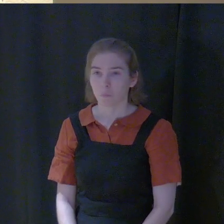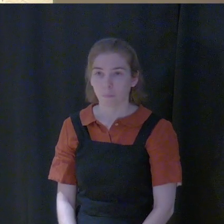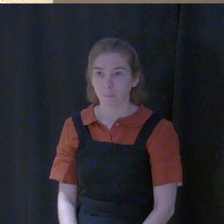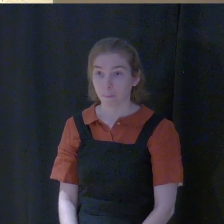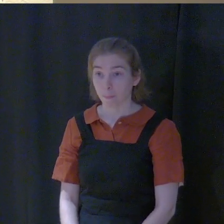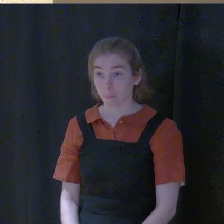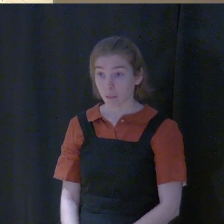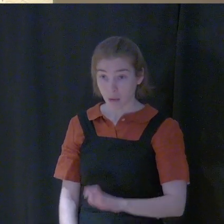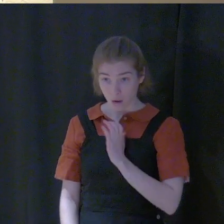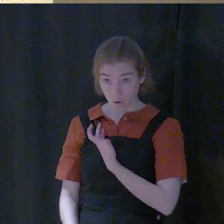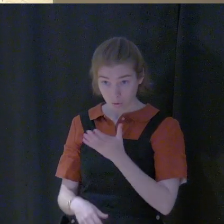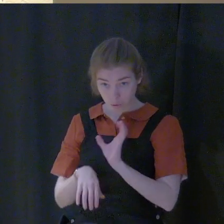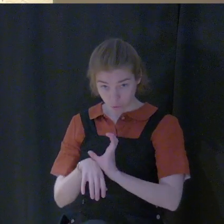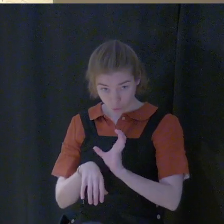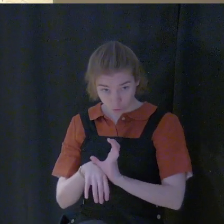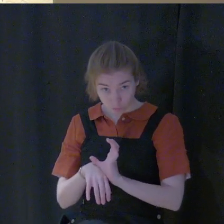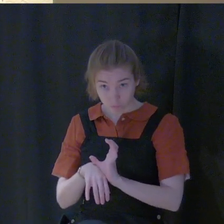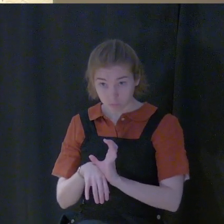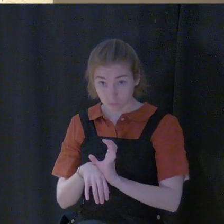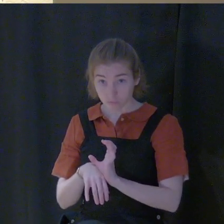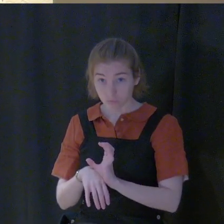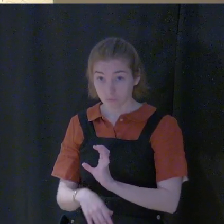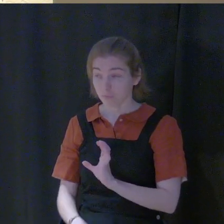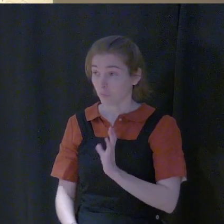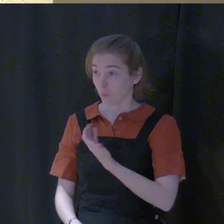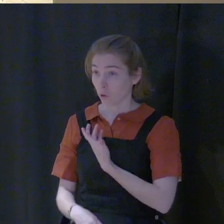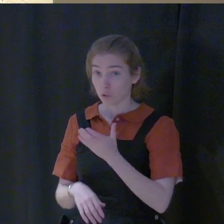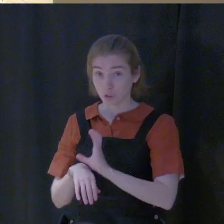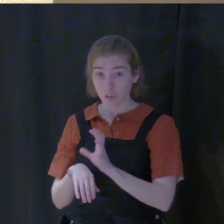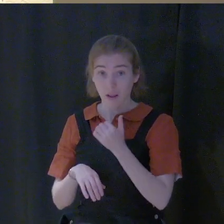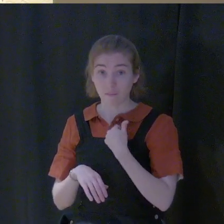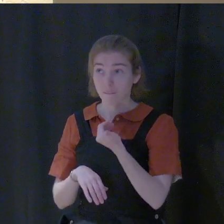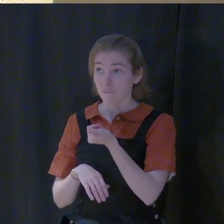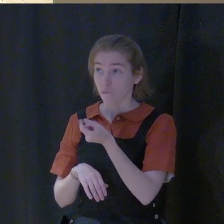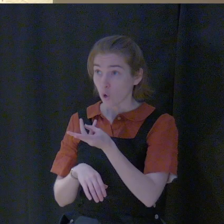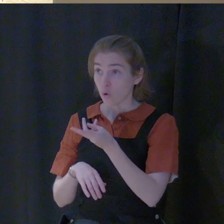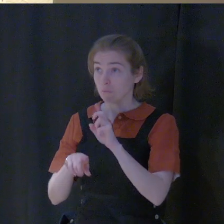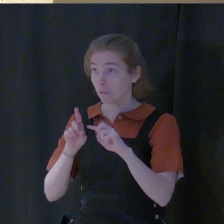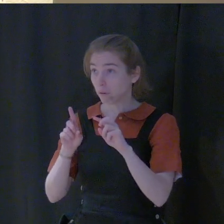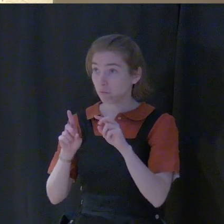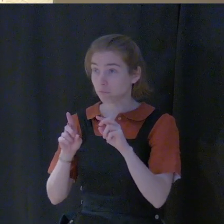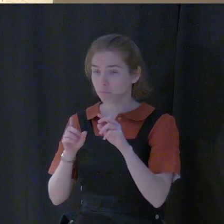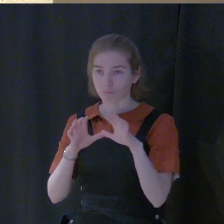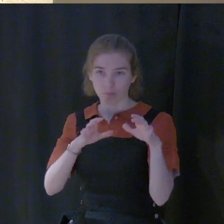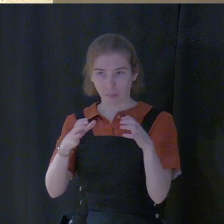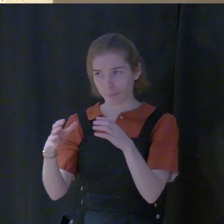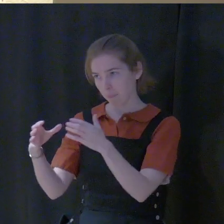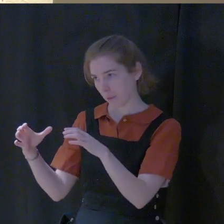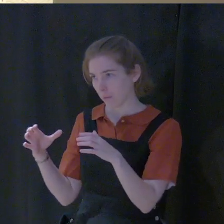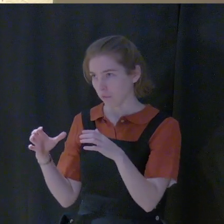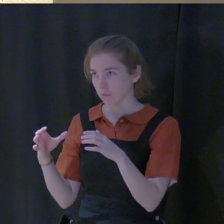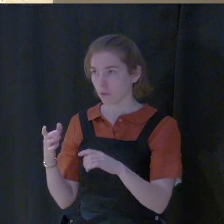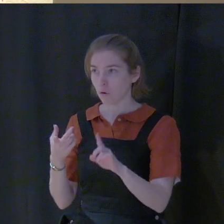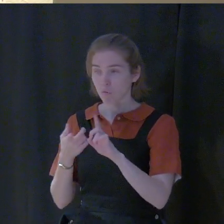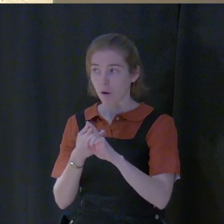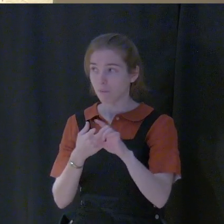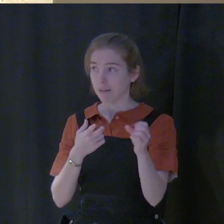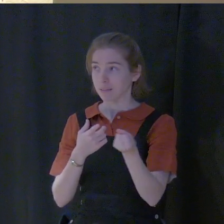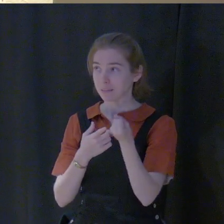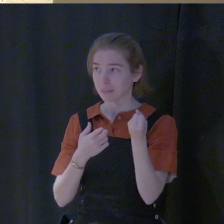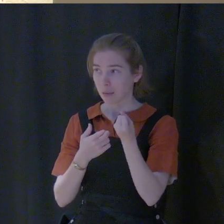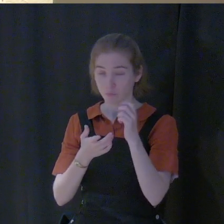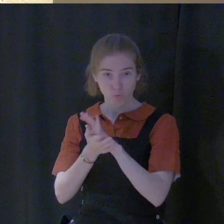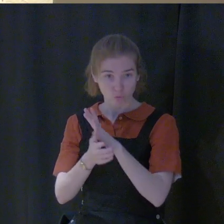Our church has several different aspects to it. We have our Sabbath school